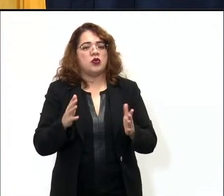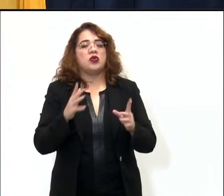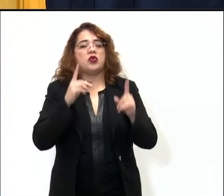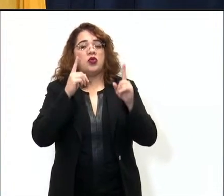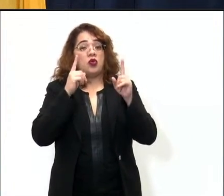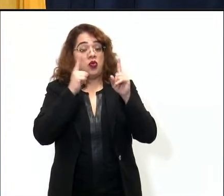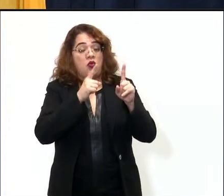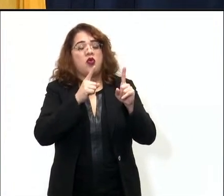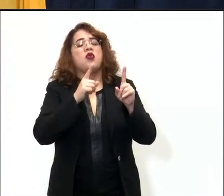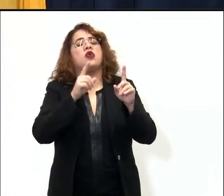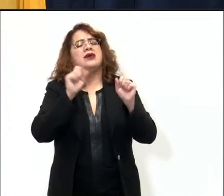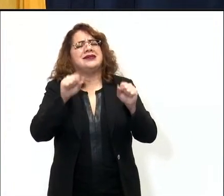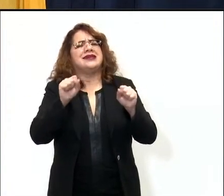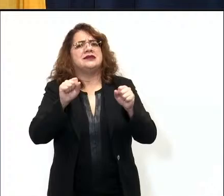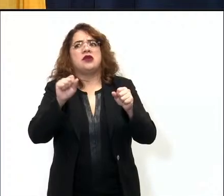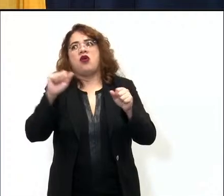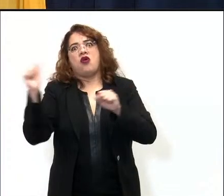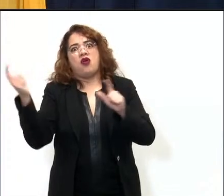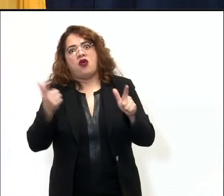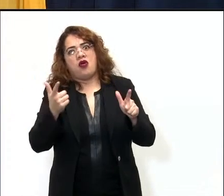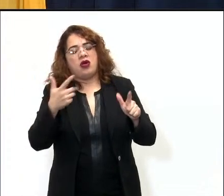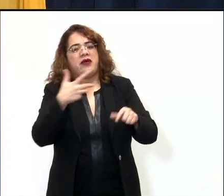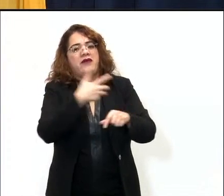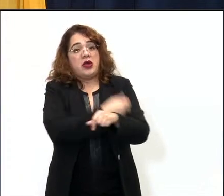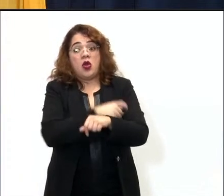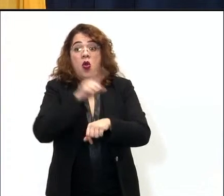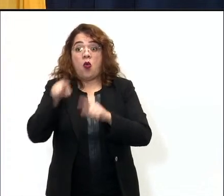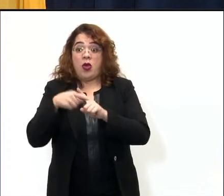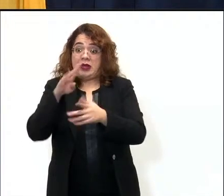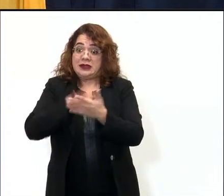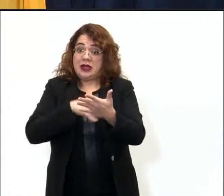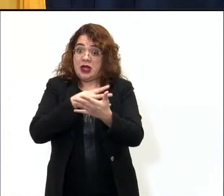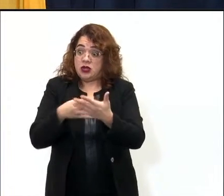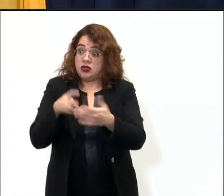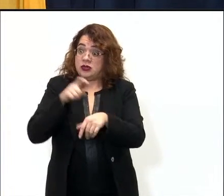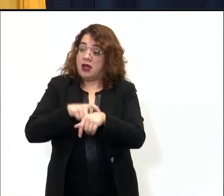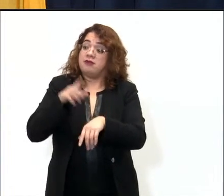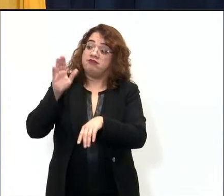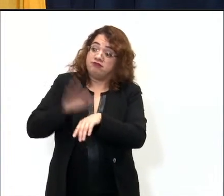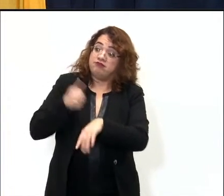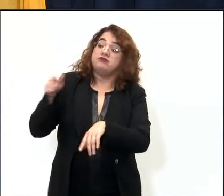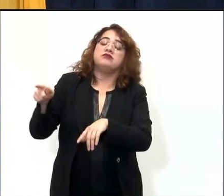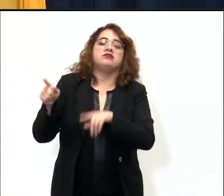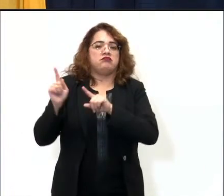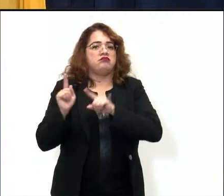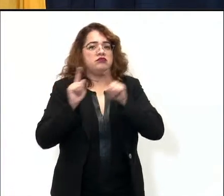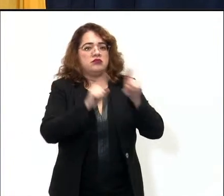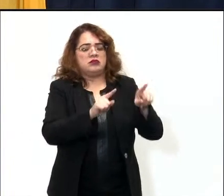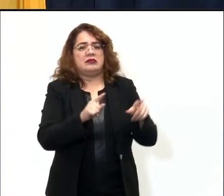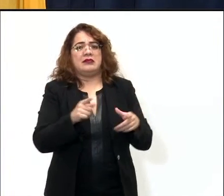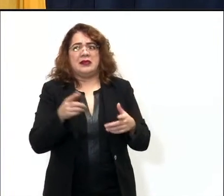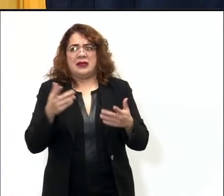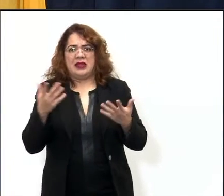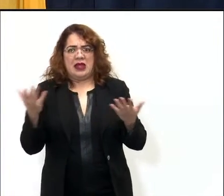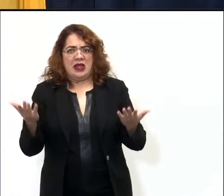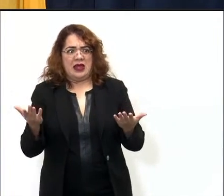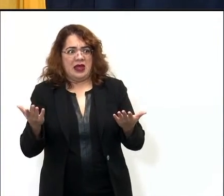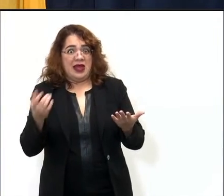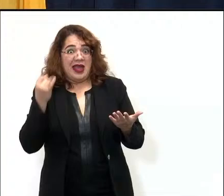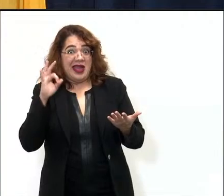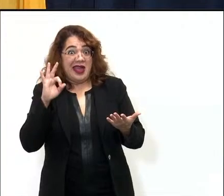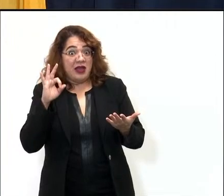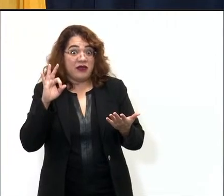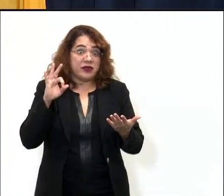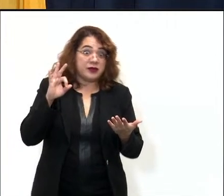get vaccinated when their time comes up. And so I don't know that that's an issue for us. Now, obviously, if we get to